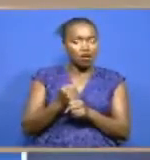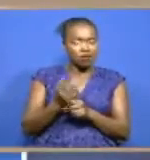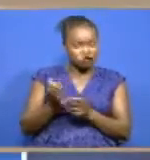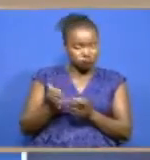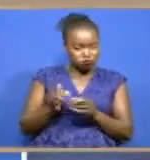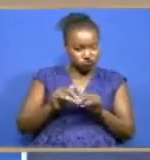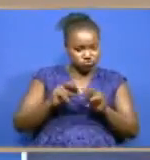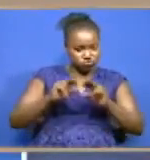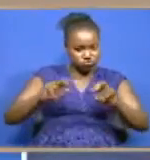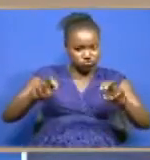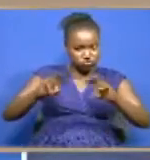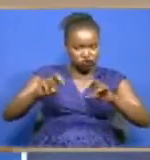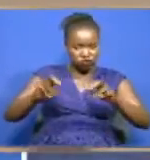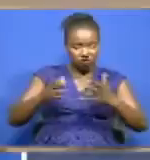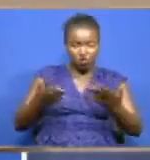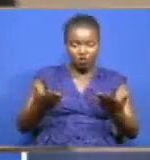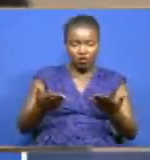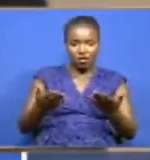we record